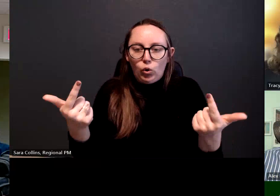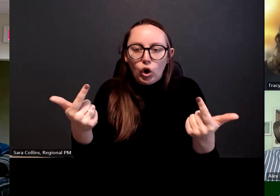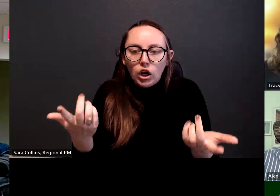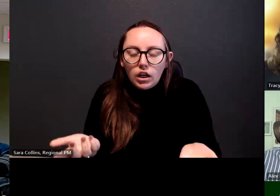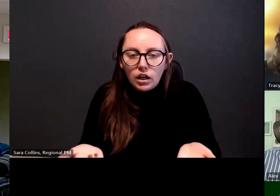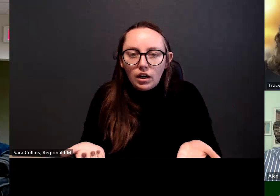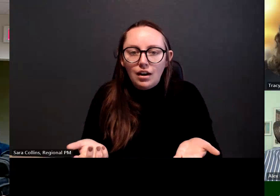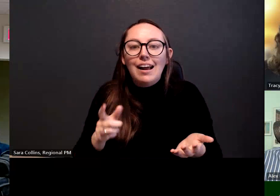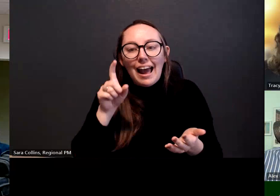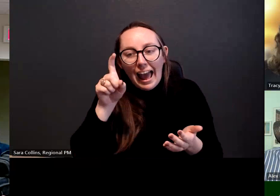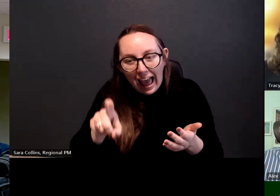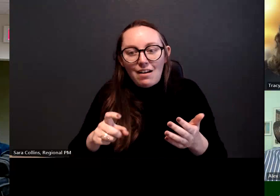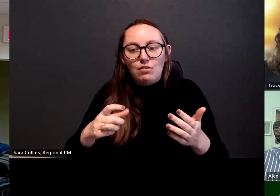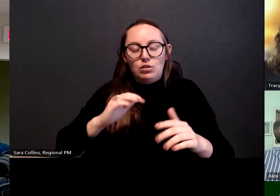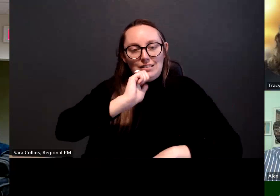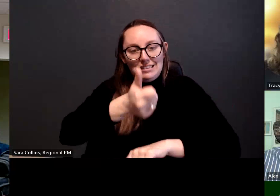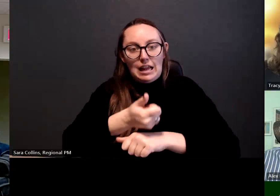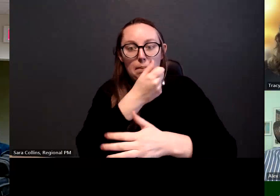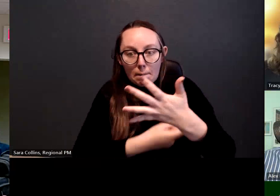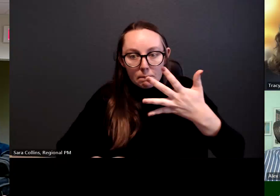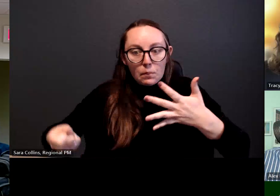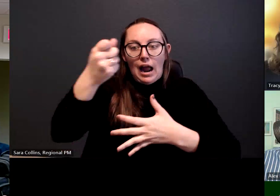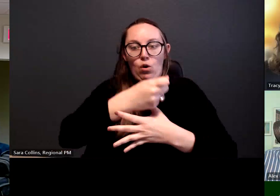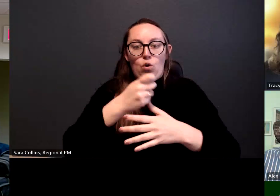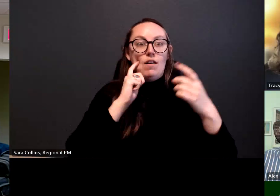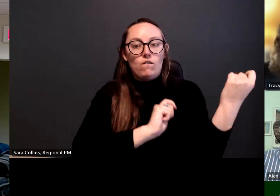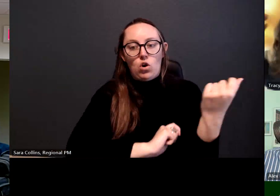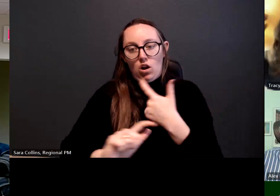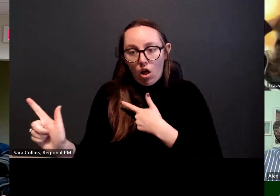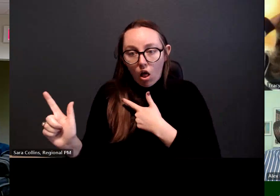just the safety imperative itself and the